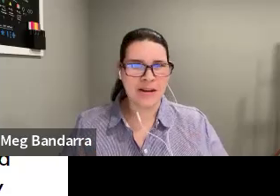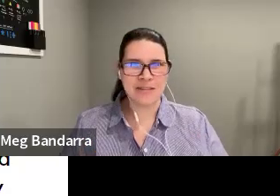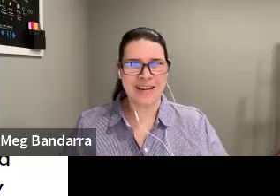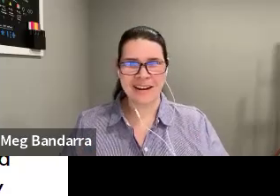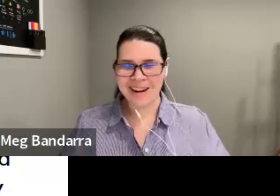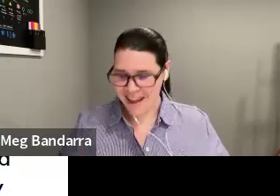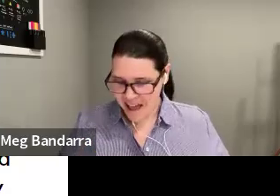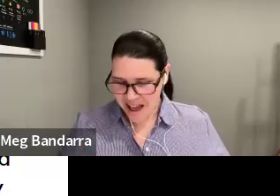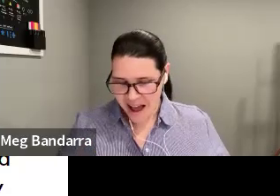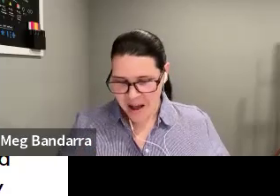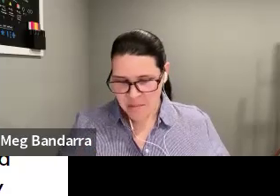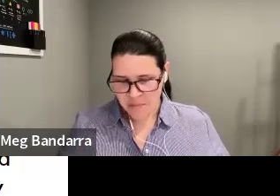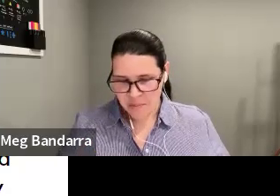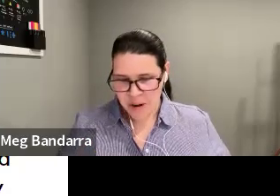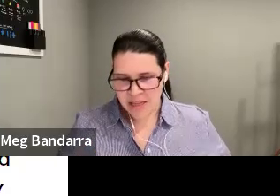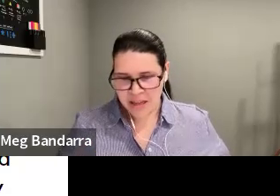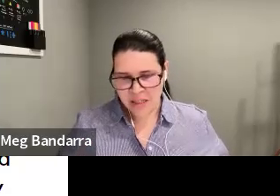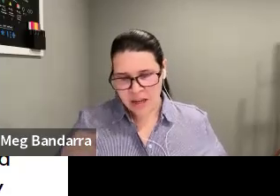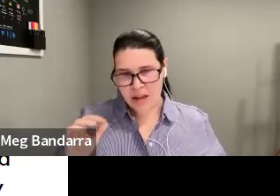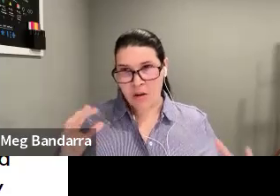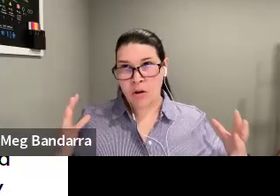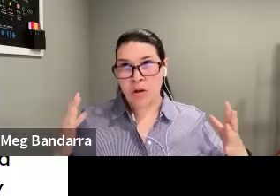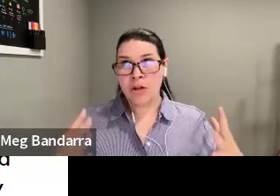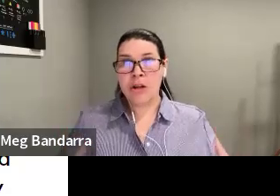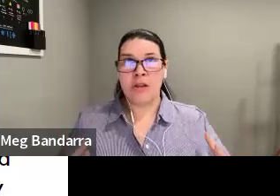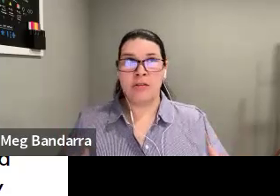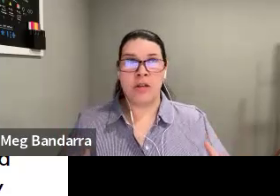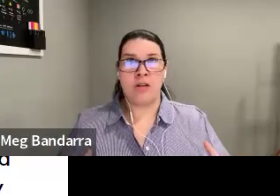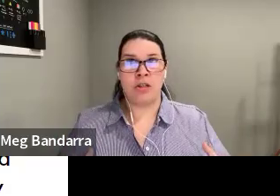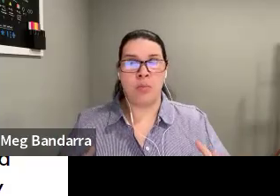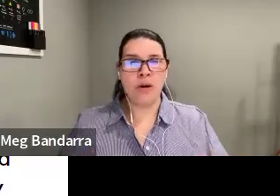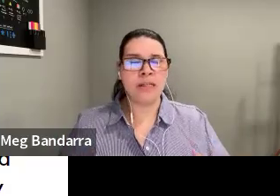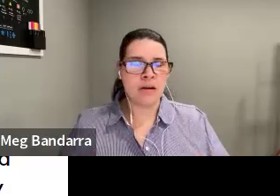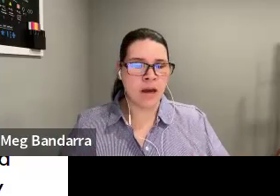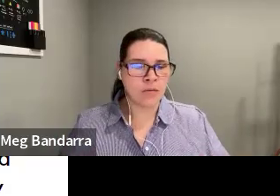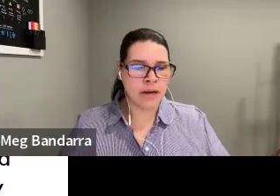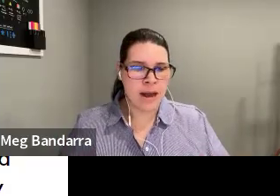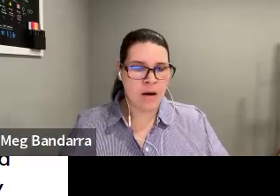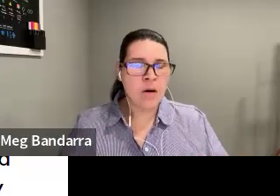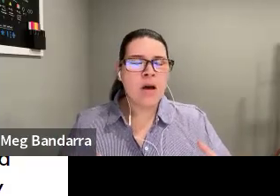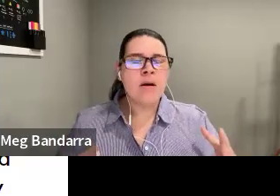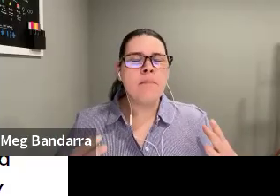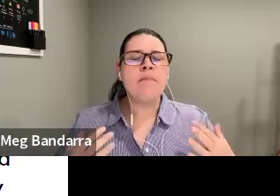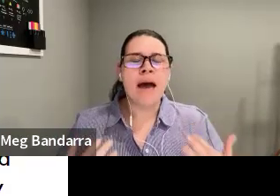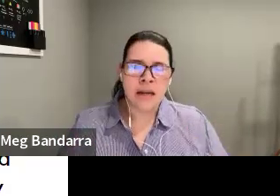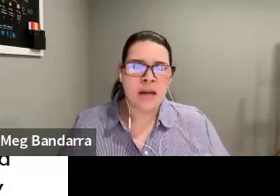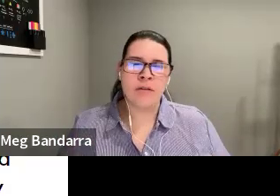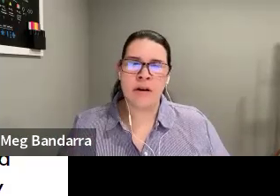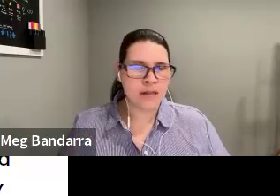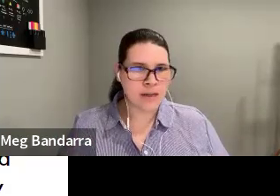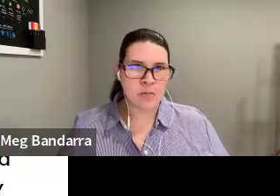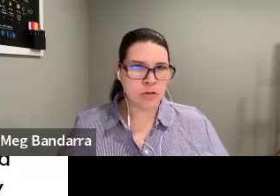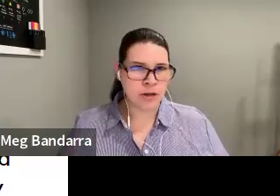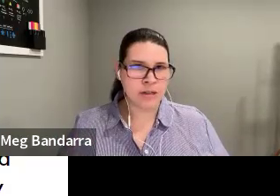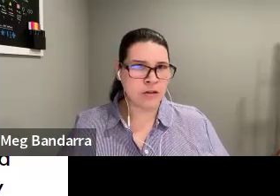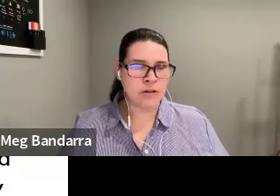fantastic and I love to hear it. But I think it's a good thing to just point out that right now, many of